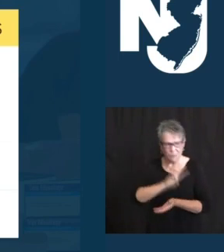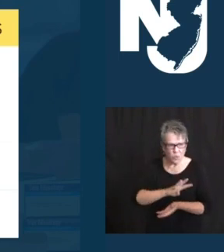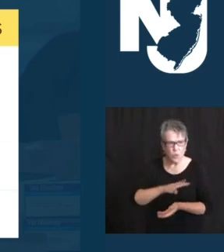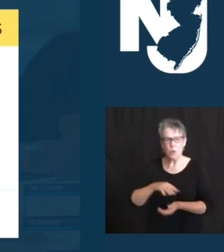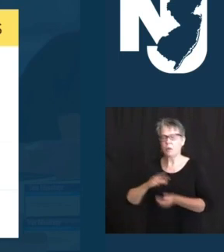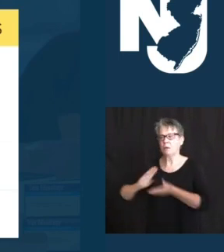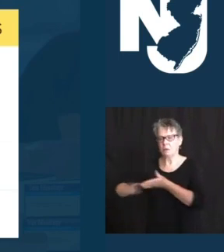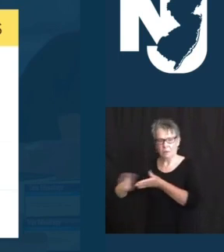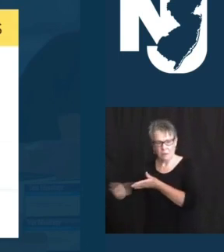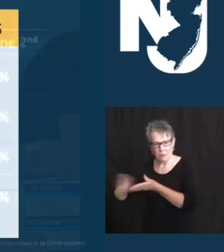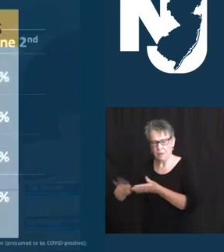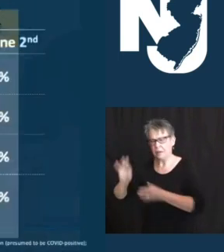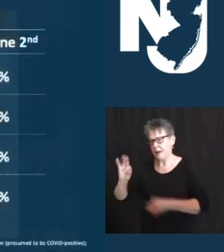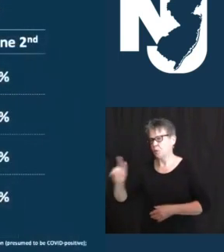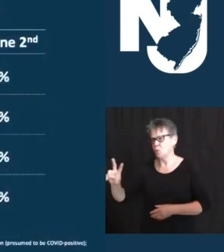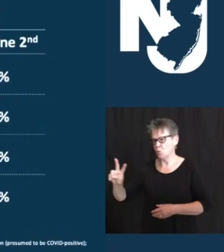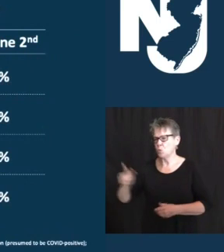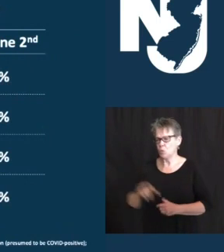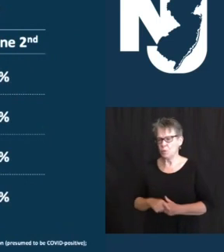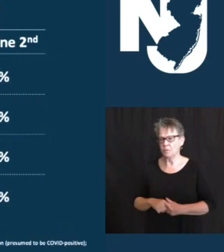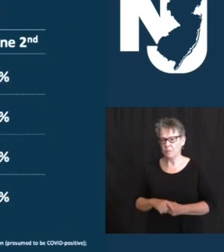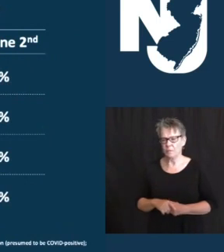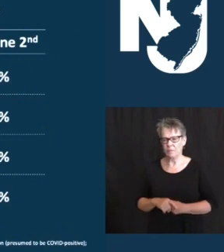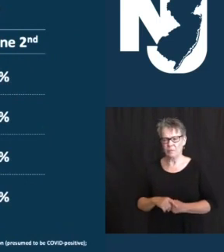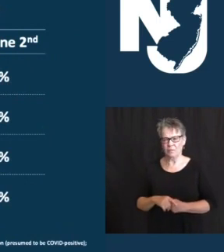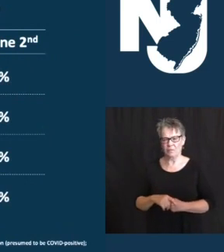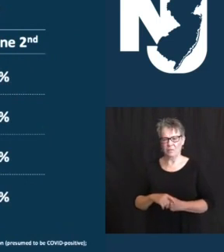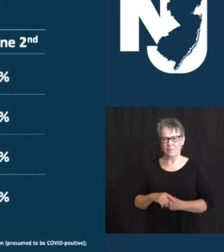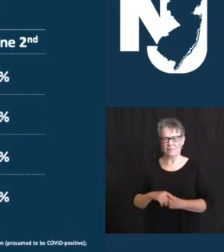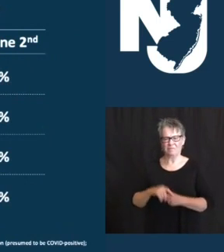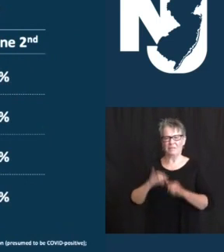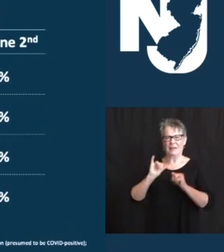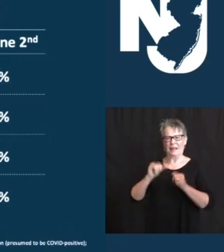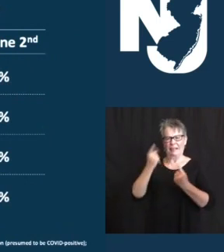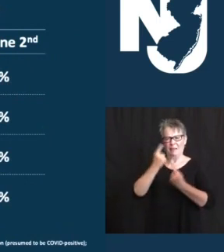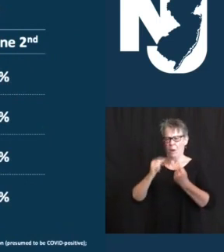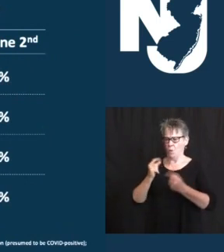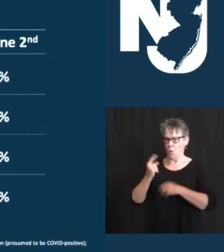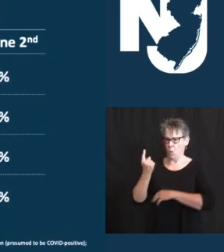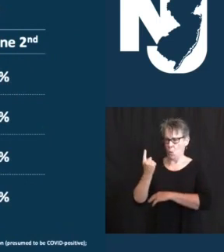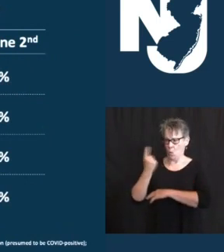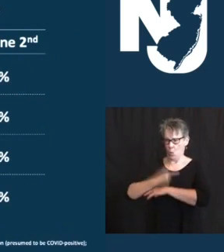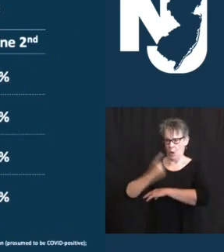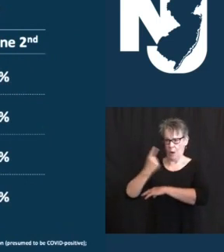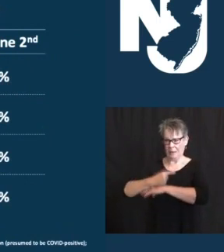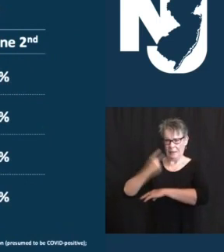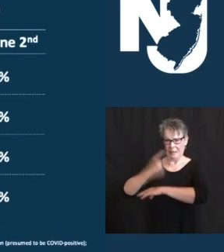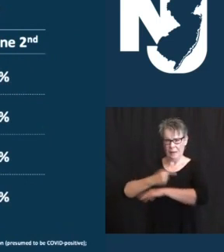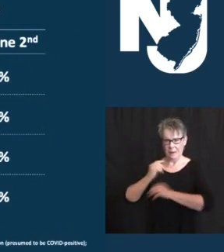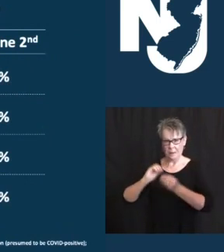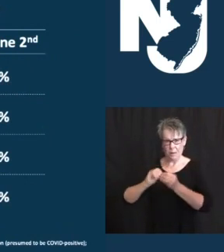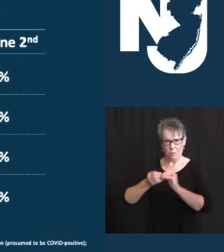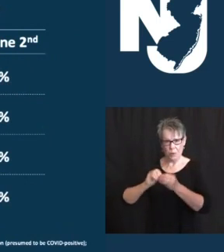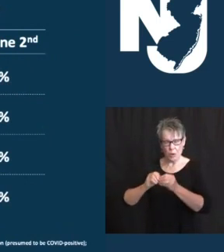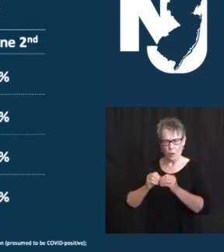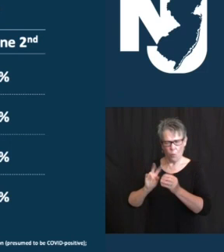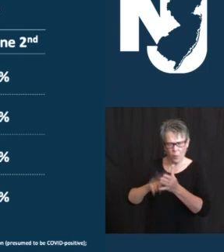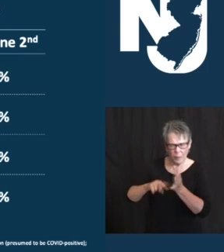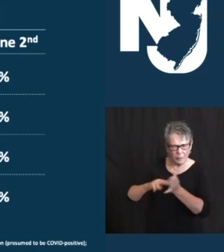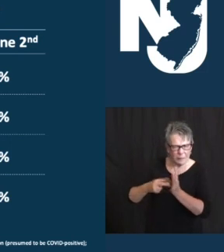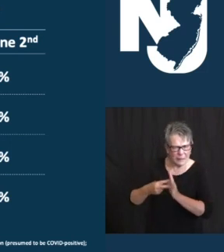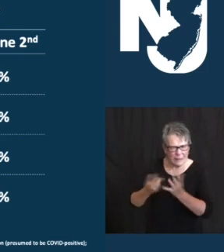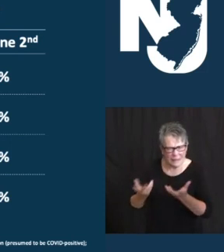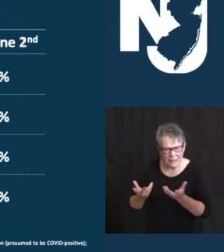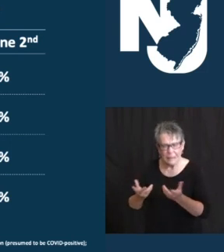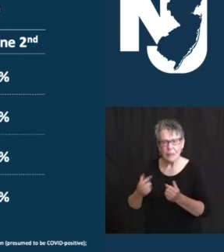into better perspective and context as a measure of our healthcare system's overall capacity and in comparison to where we were at